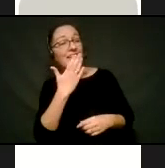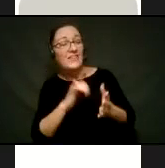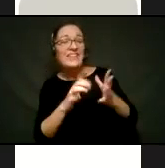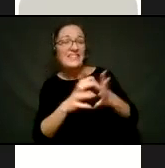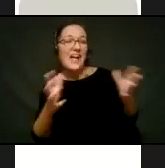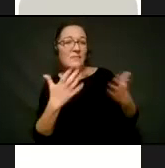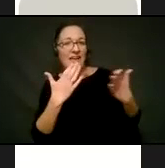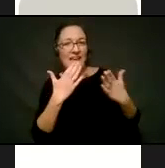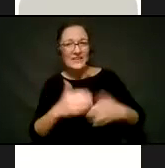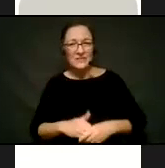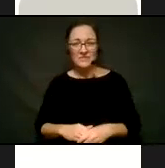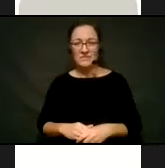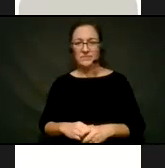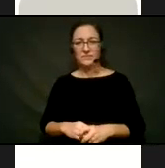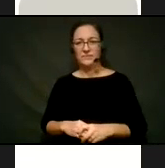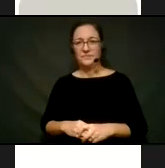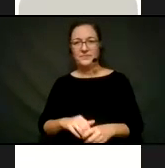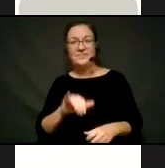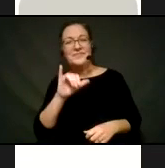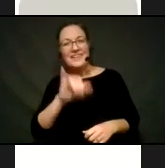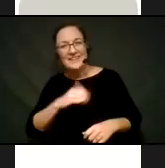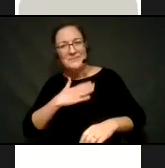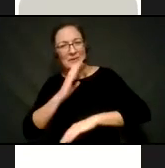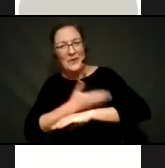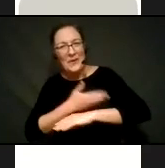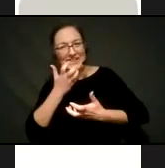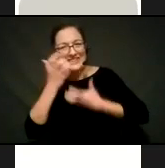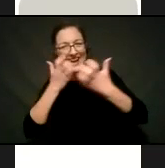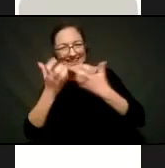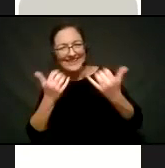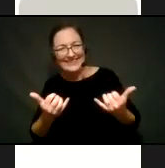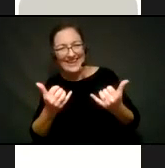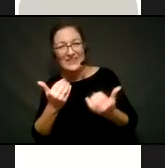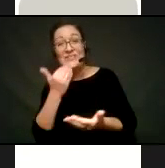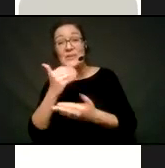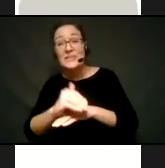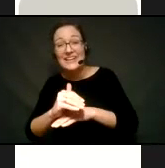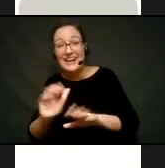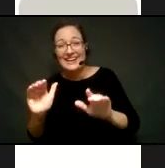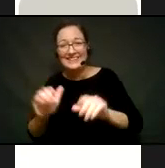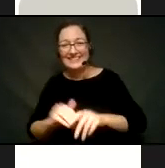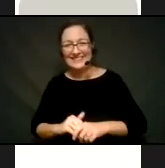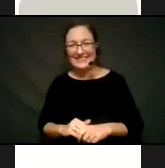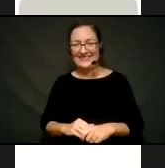No! That would be her yelling no. So good night. Not a problem.